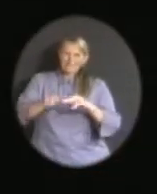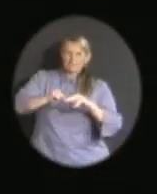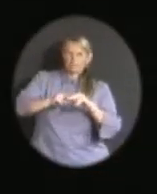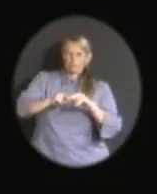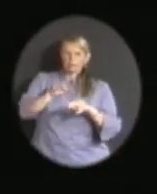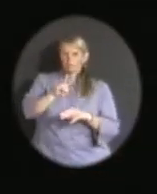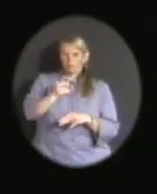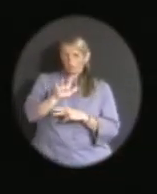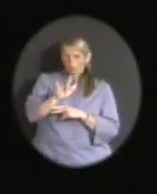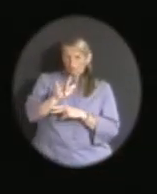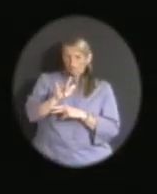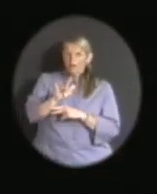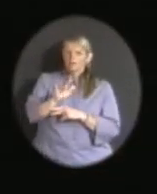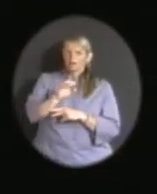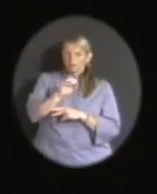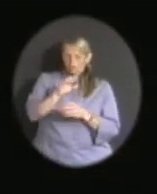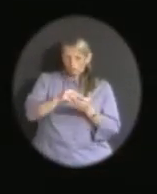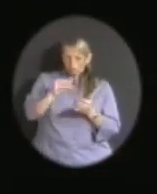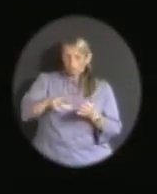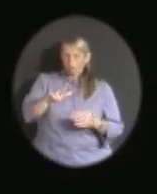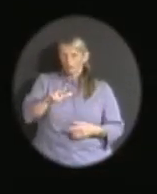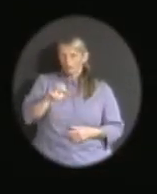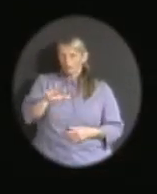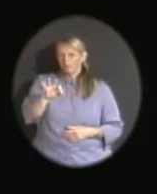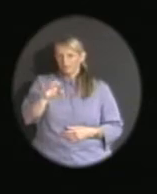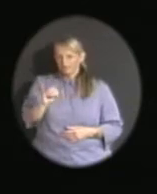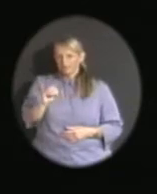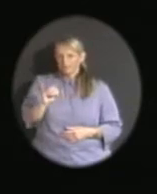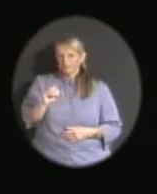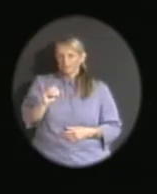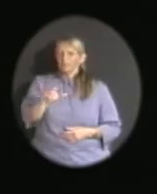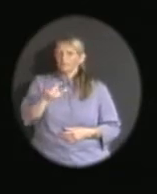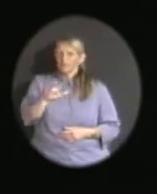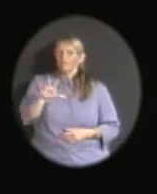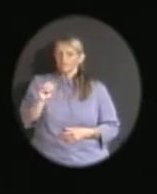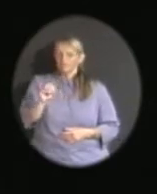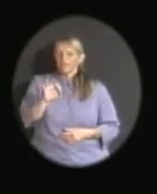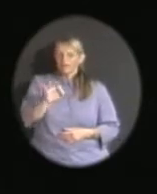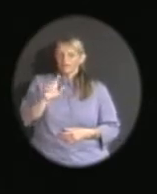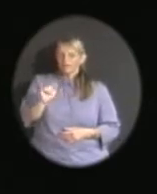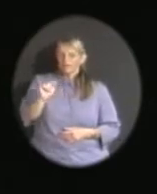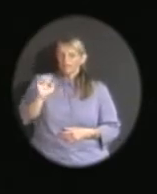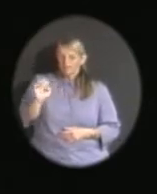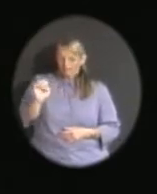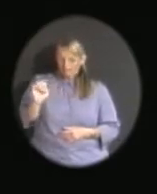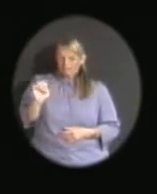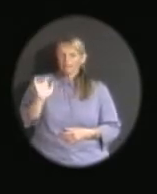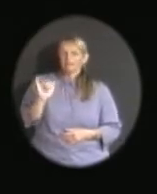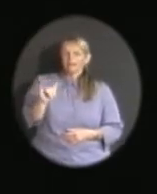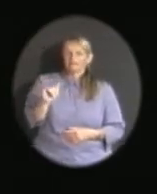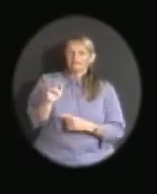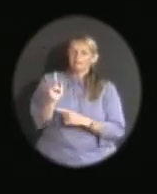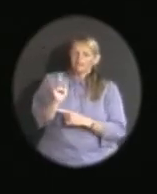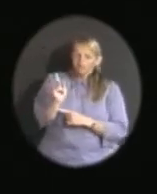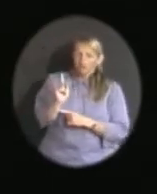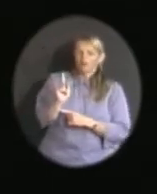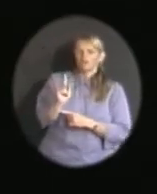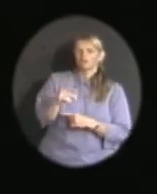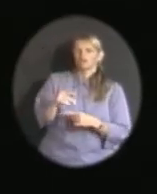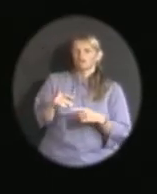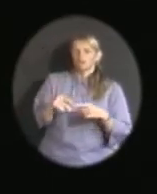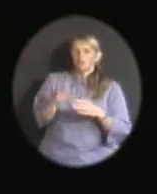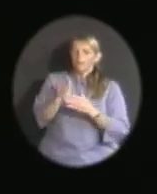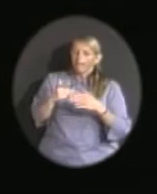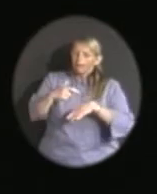or 350 FTE. As you recall, FTEs are like kindergartners count as half or part-time students based on the hours of